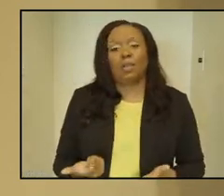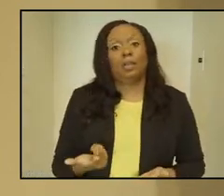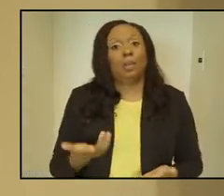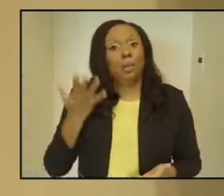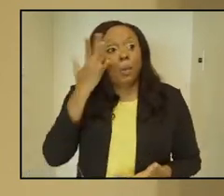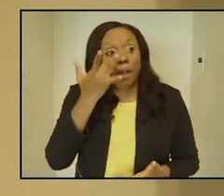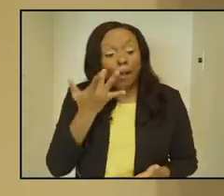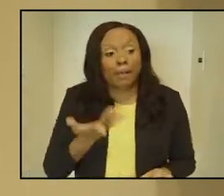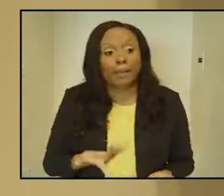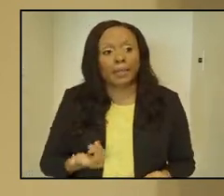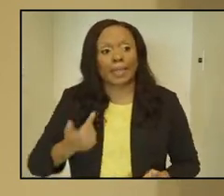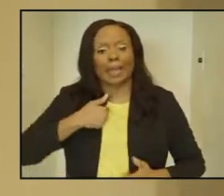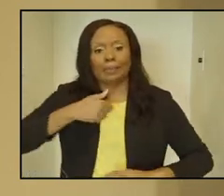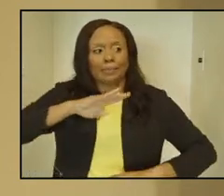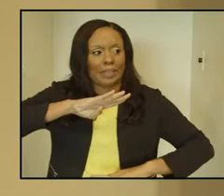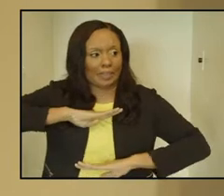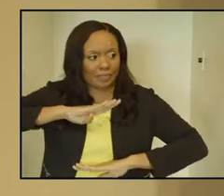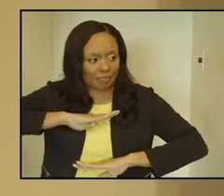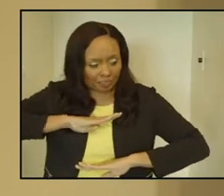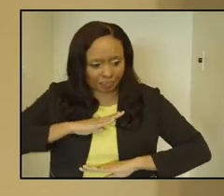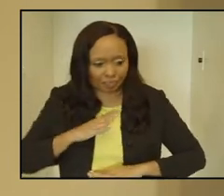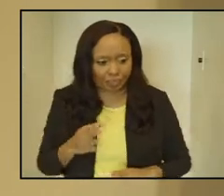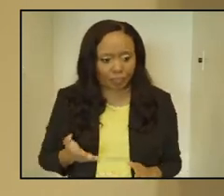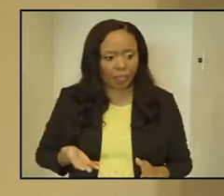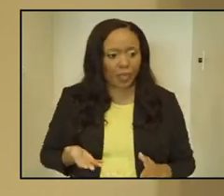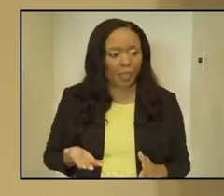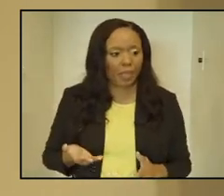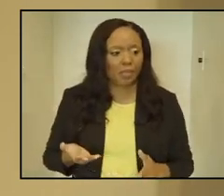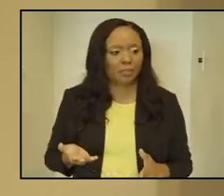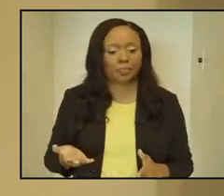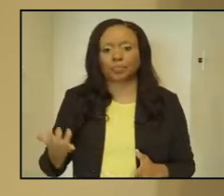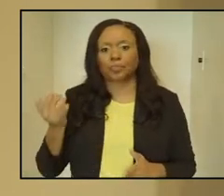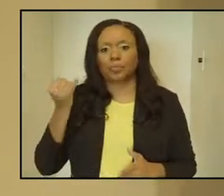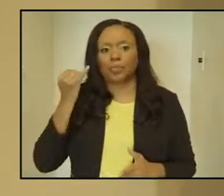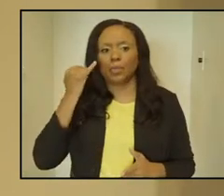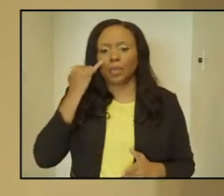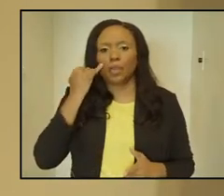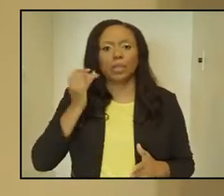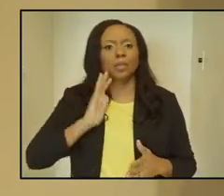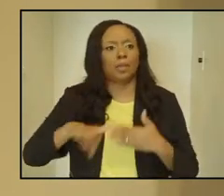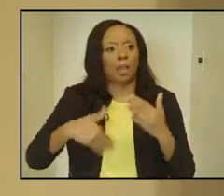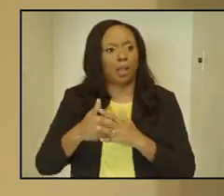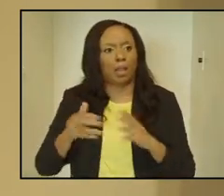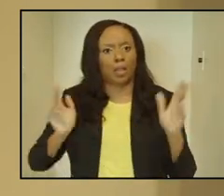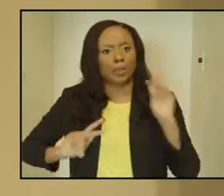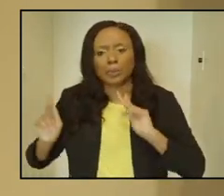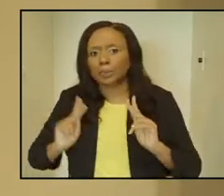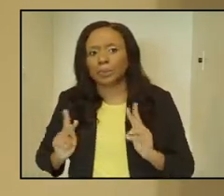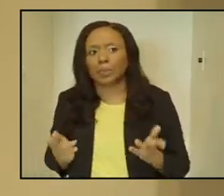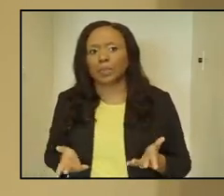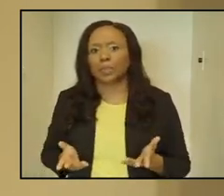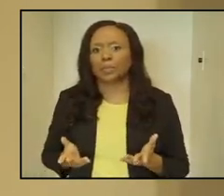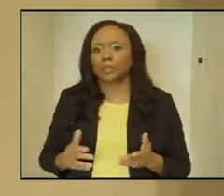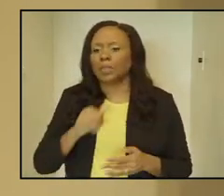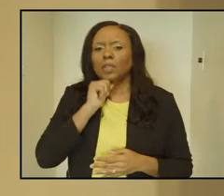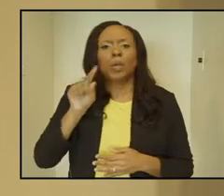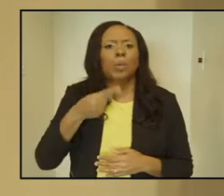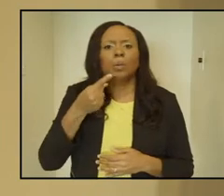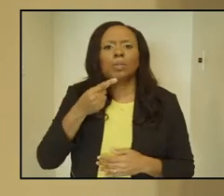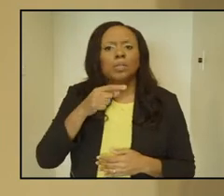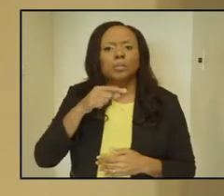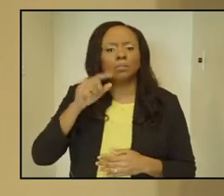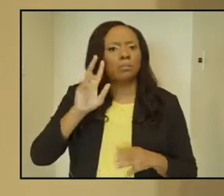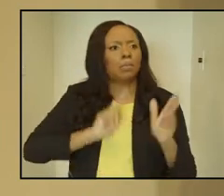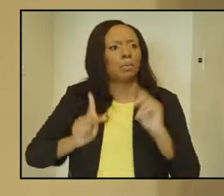satisfied that if everyone takes that approach, not just in the public sector, but you can take out the words public in